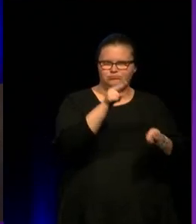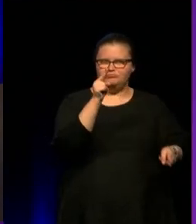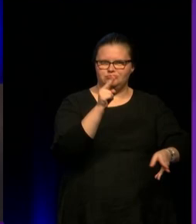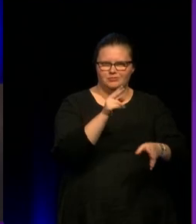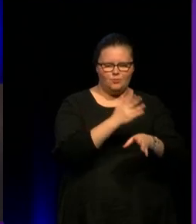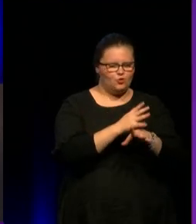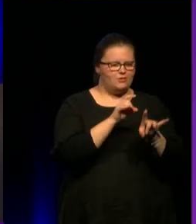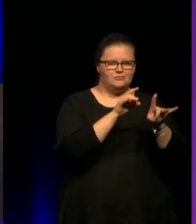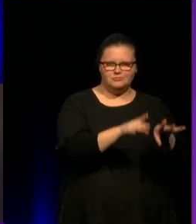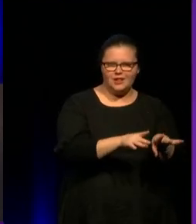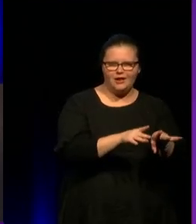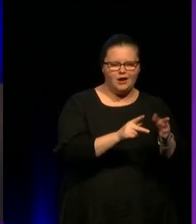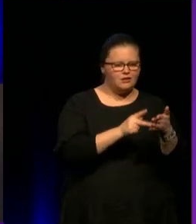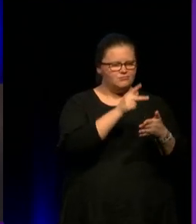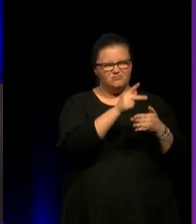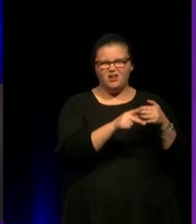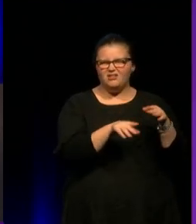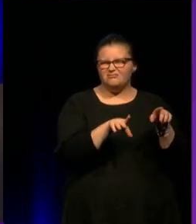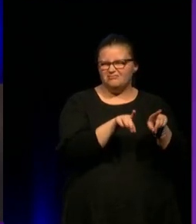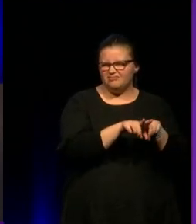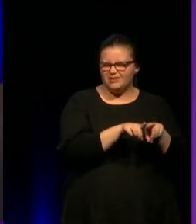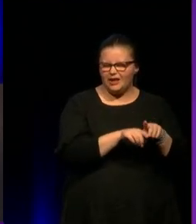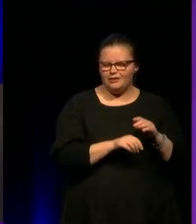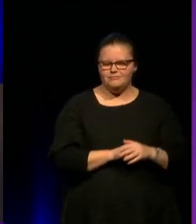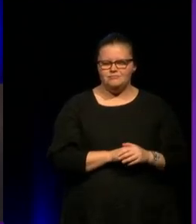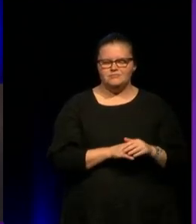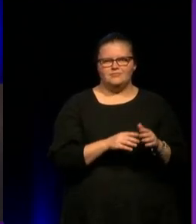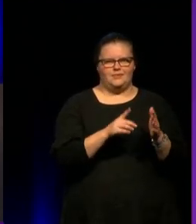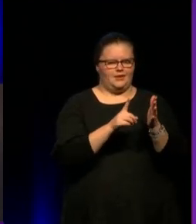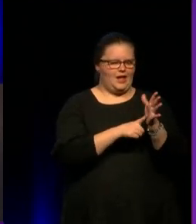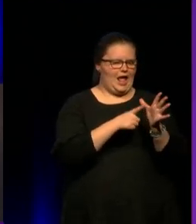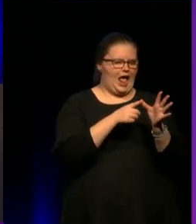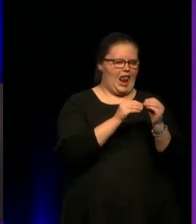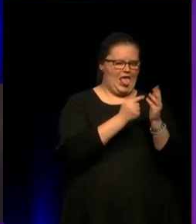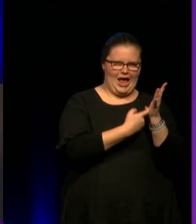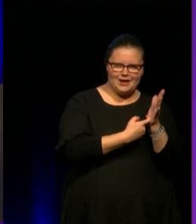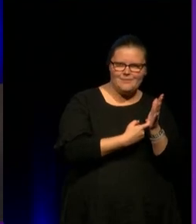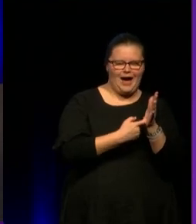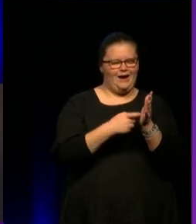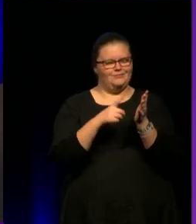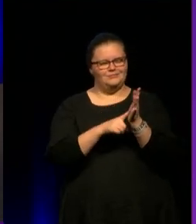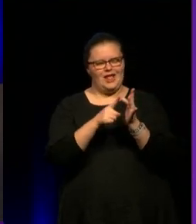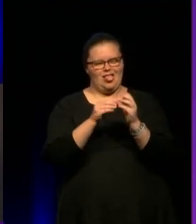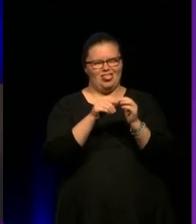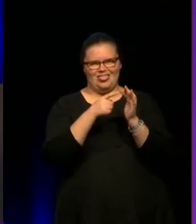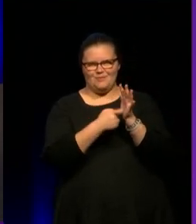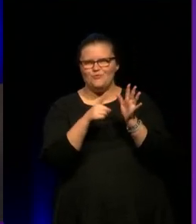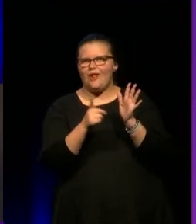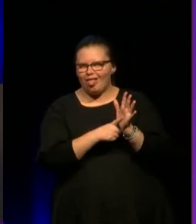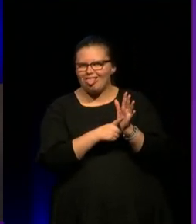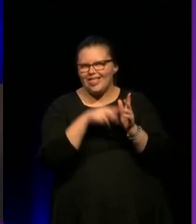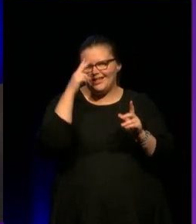programs were basically the same. There was a change from a Labor government to a Liberal government. So we changed it from CA to AC. Well done, ladies and